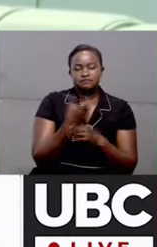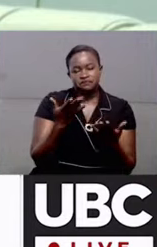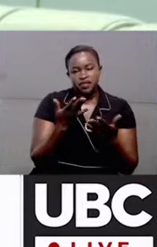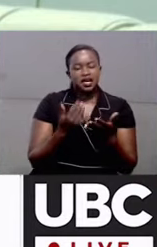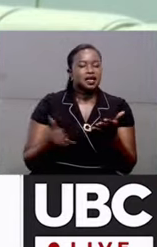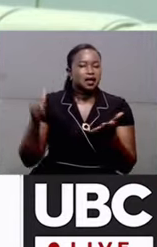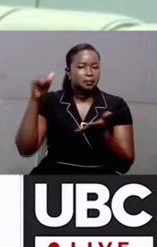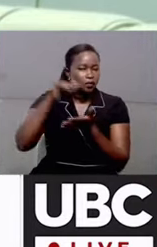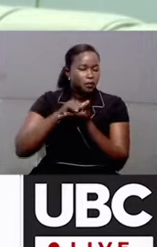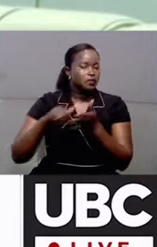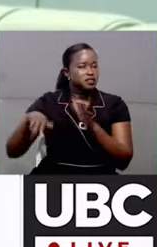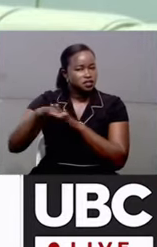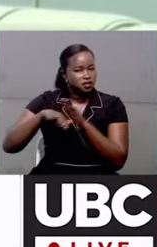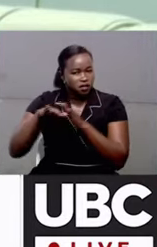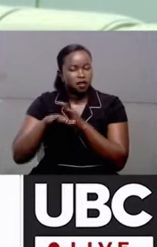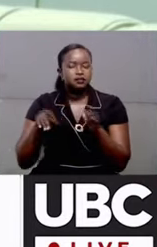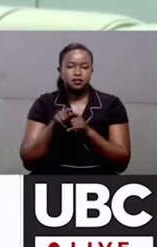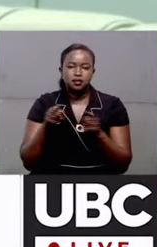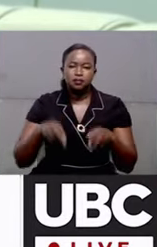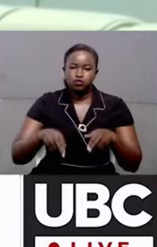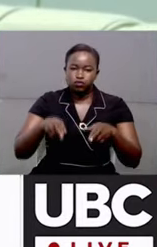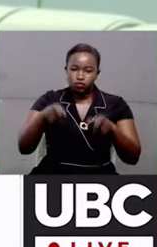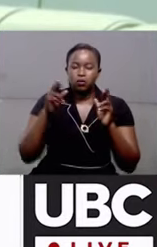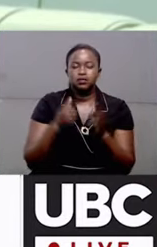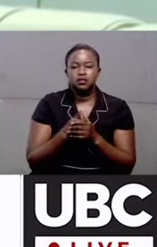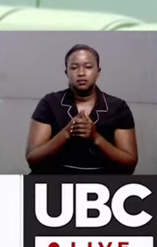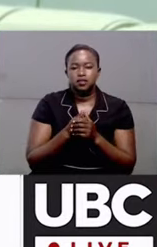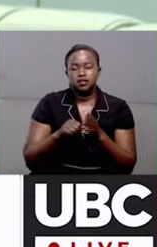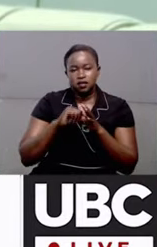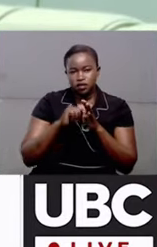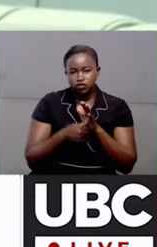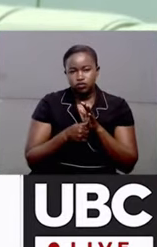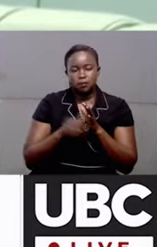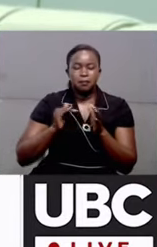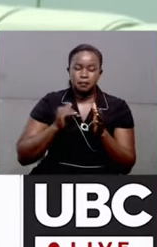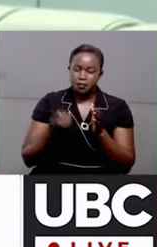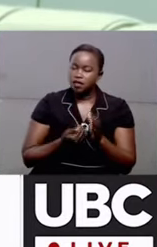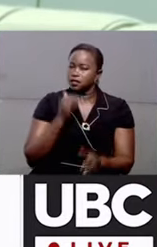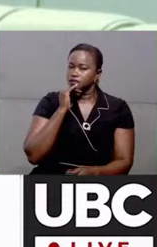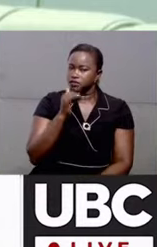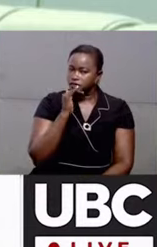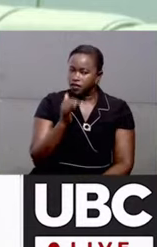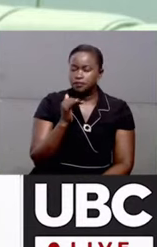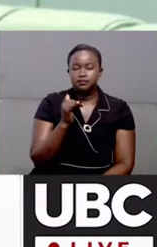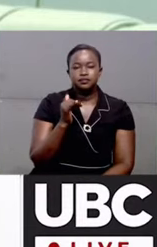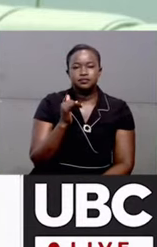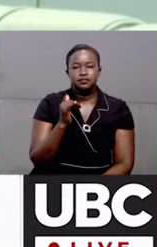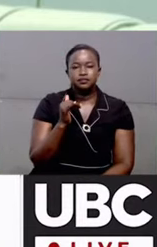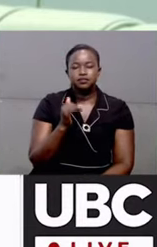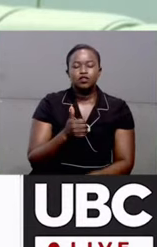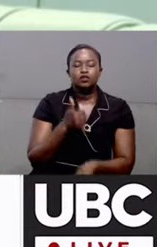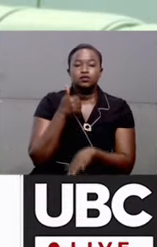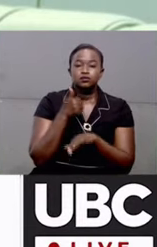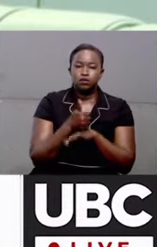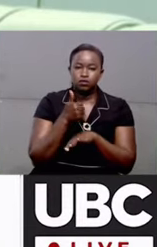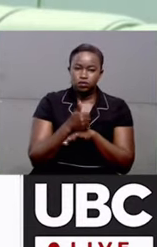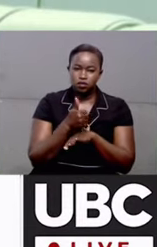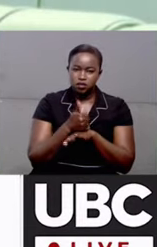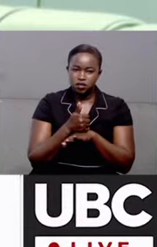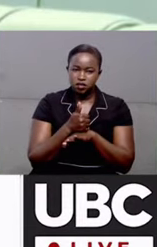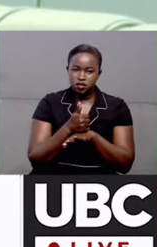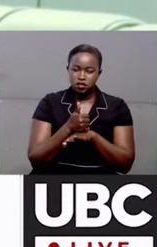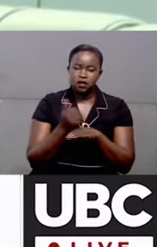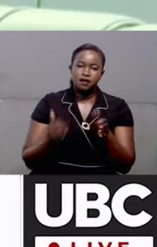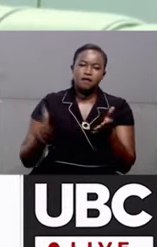airport and the road is concerned. Madam Speaker, Soroti